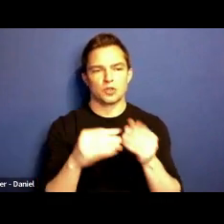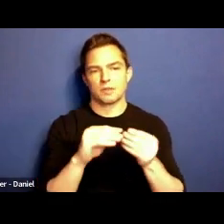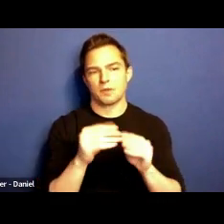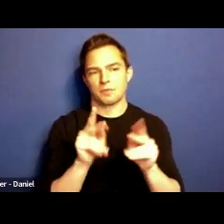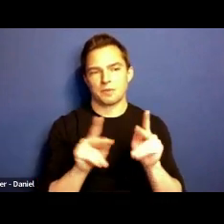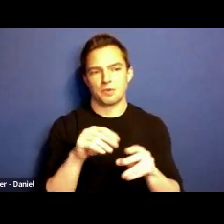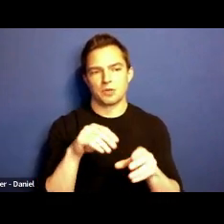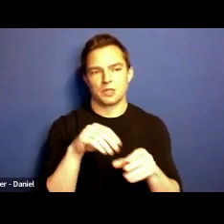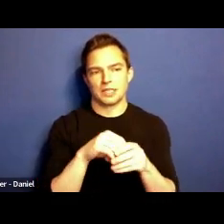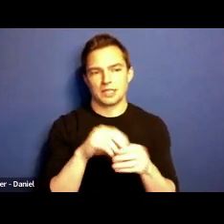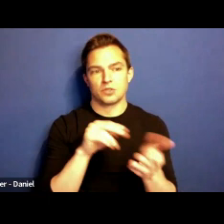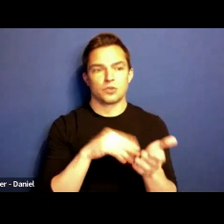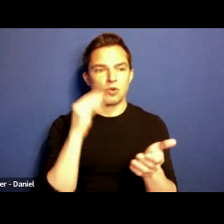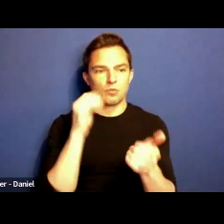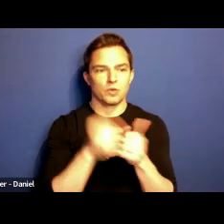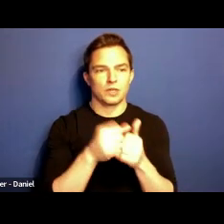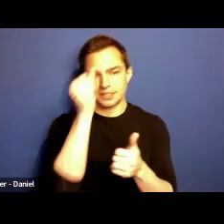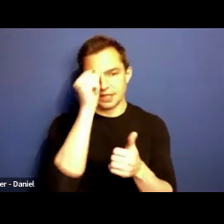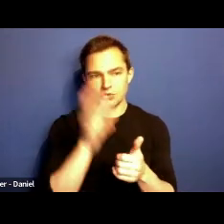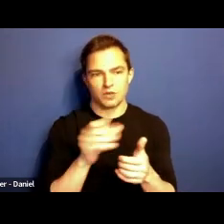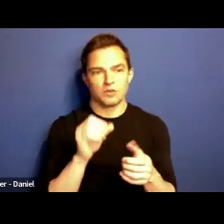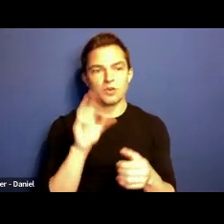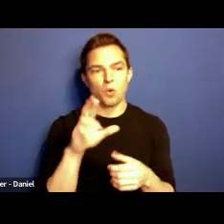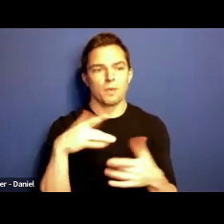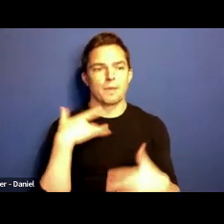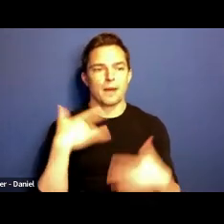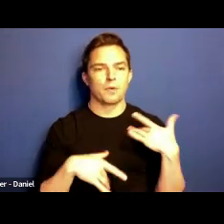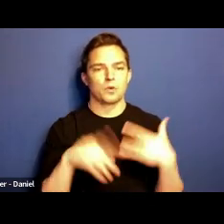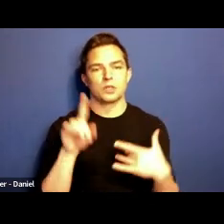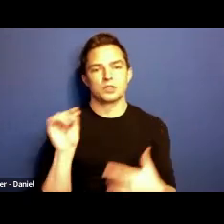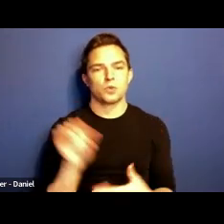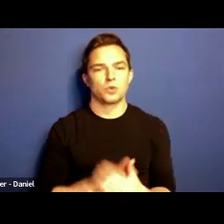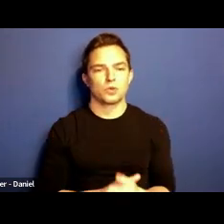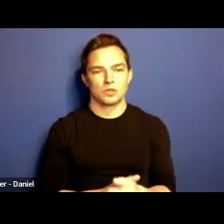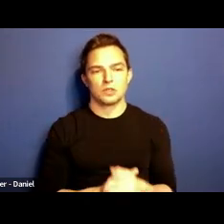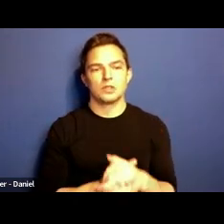have a diagnosis of schizophrenia or bipolar disorder. There were over